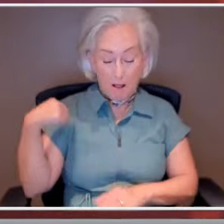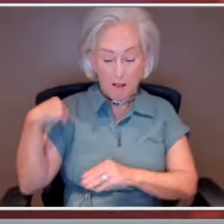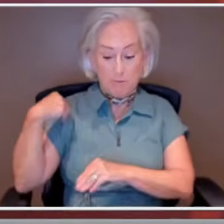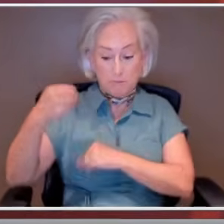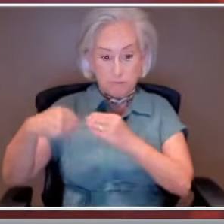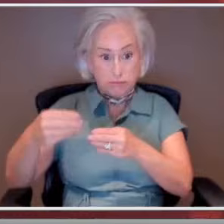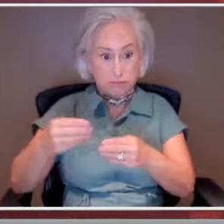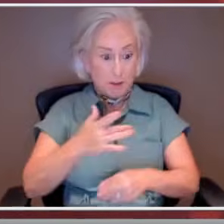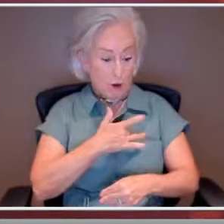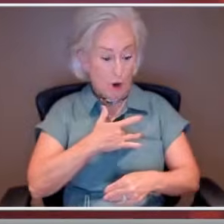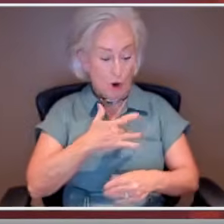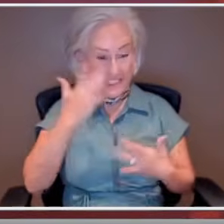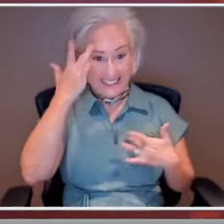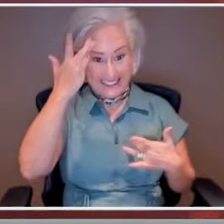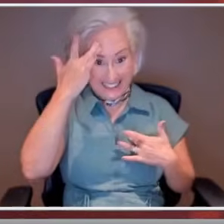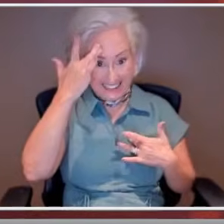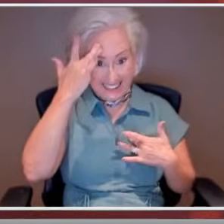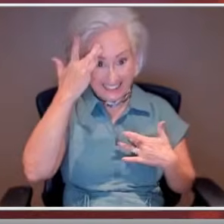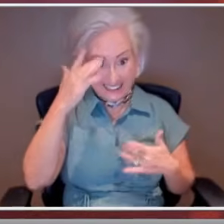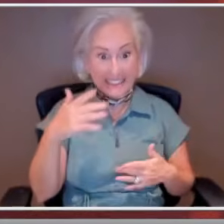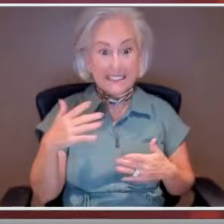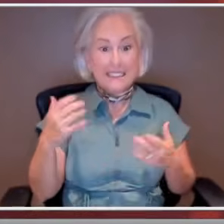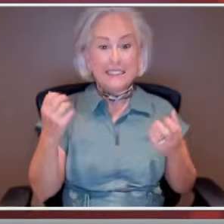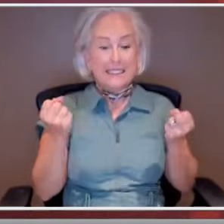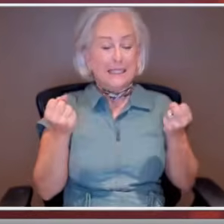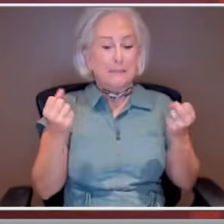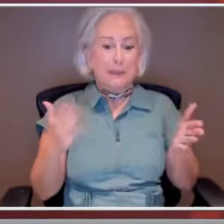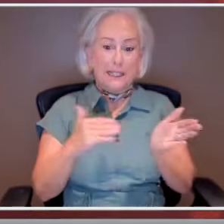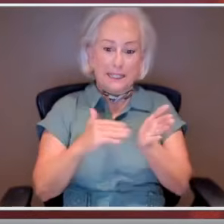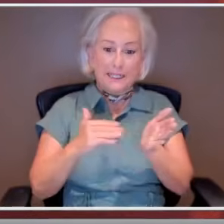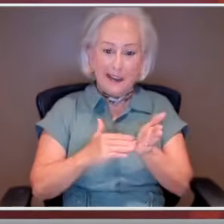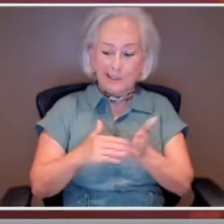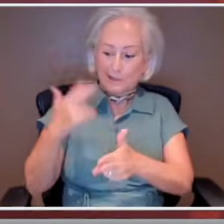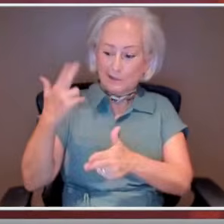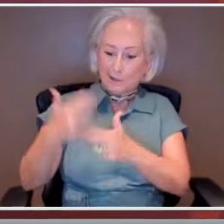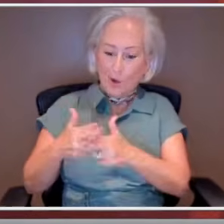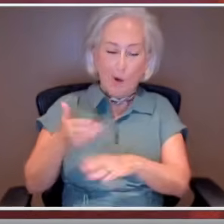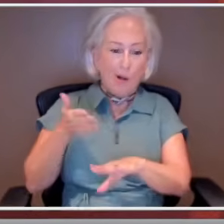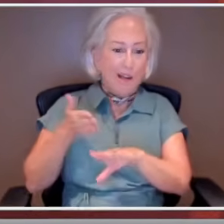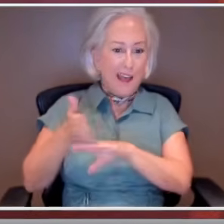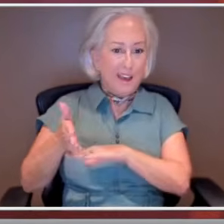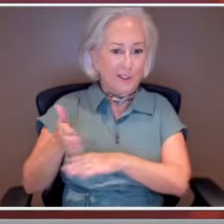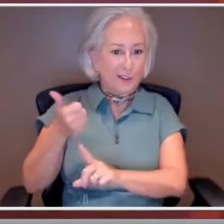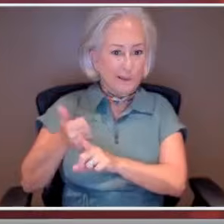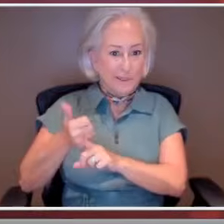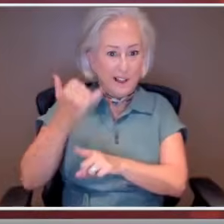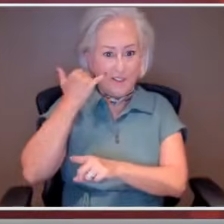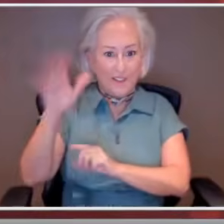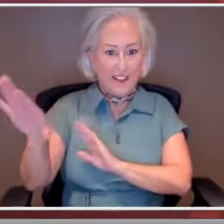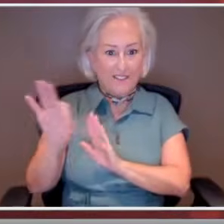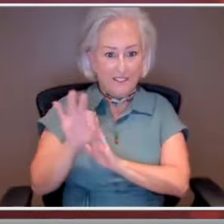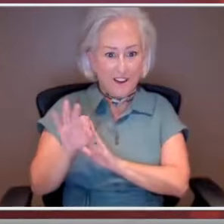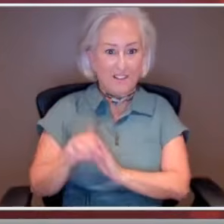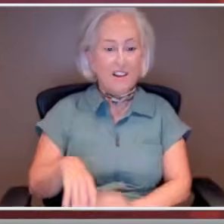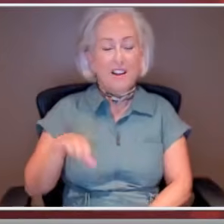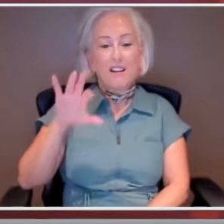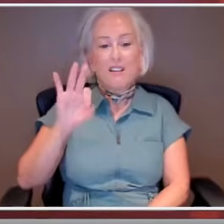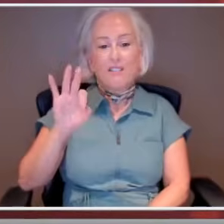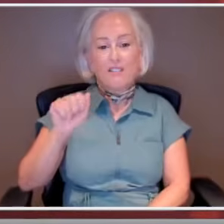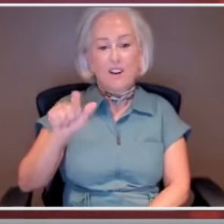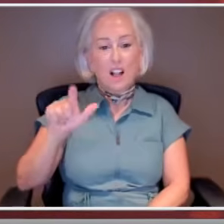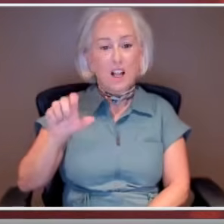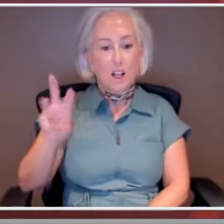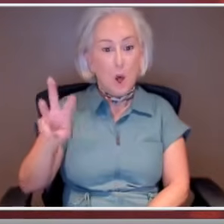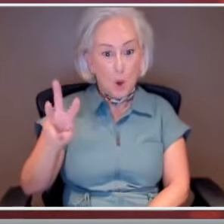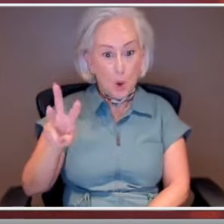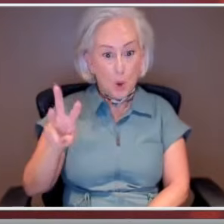historical doctors who named things after themselves. And so that's what tetralogy of Fallot is. This guy Fallot, hundreds of years ago,